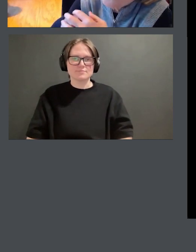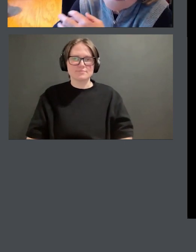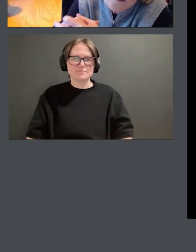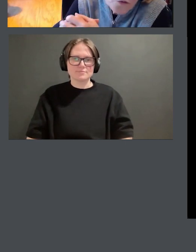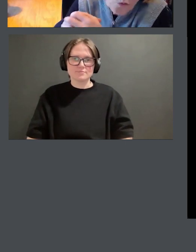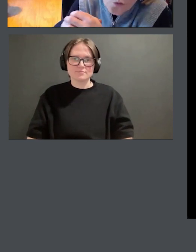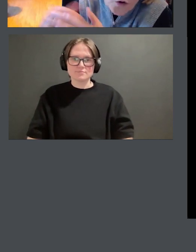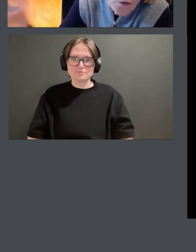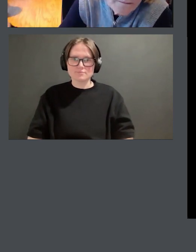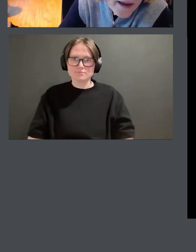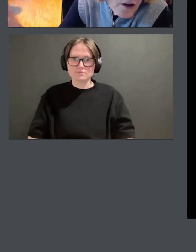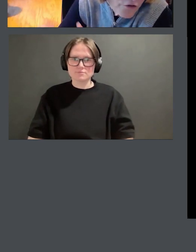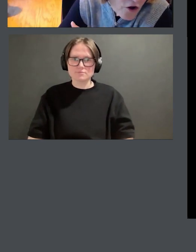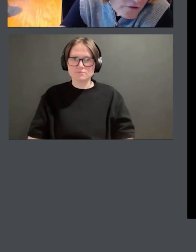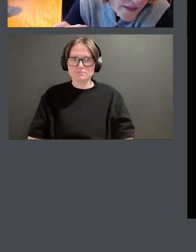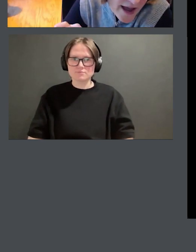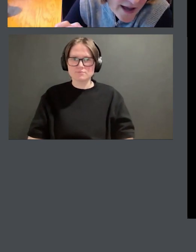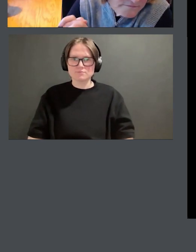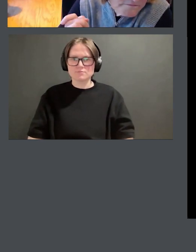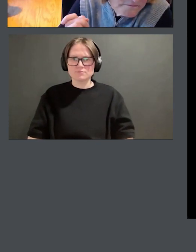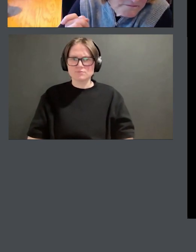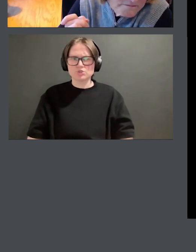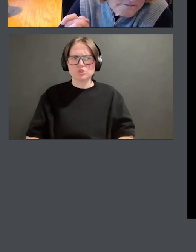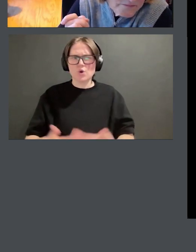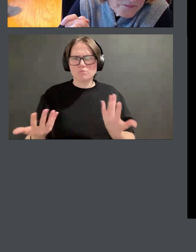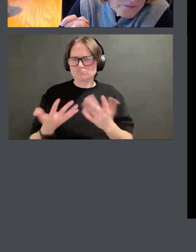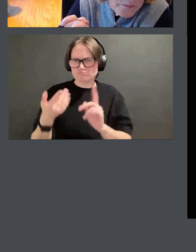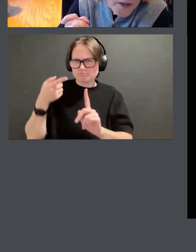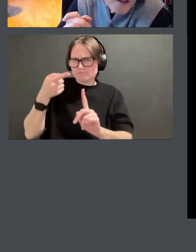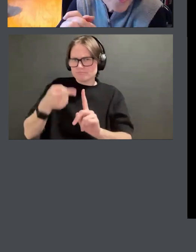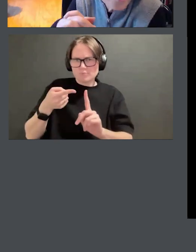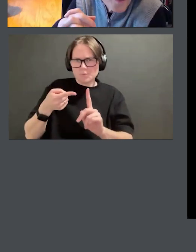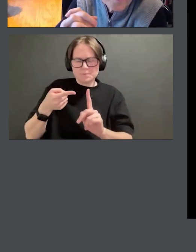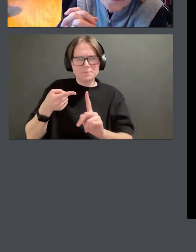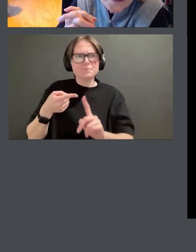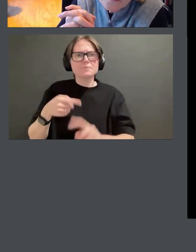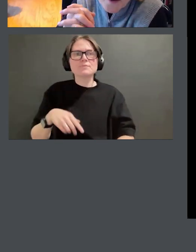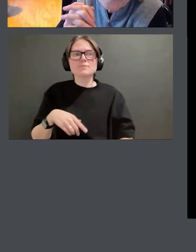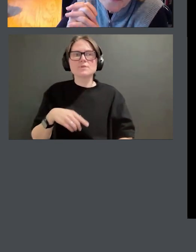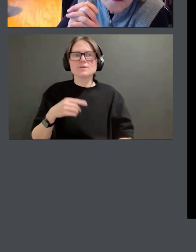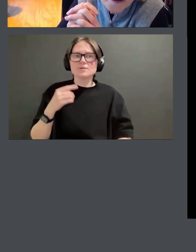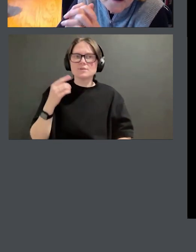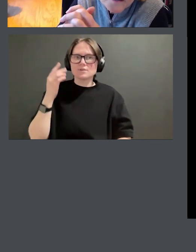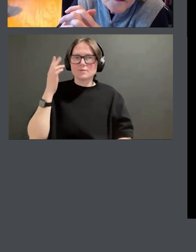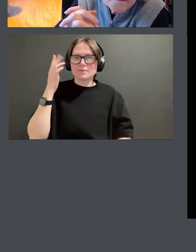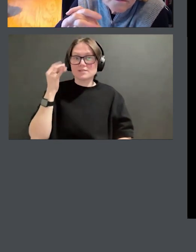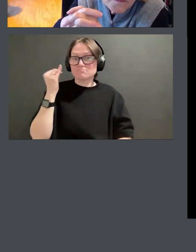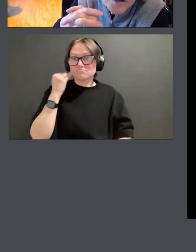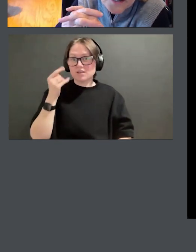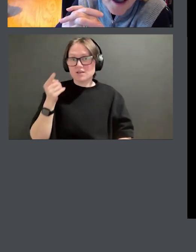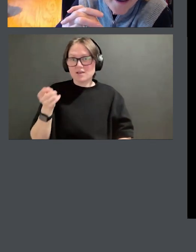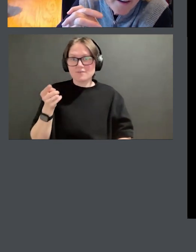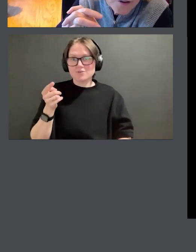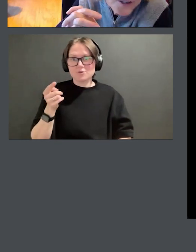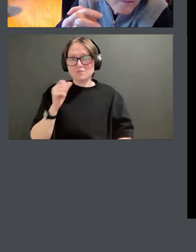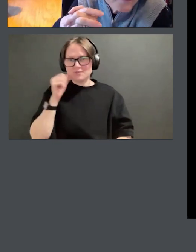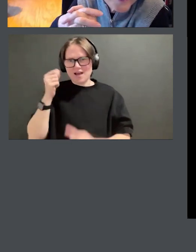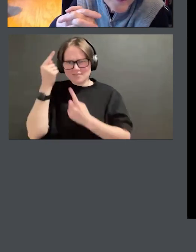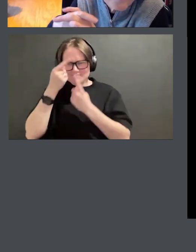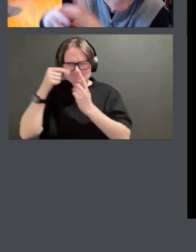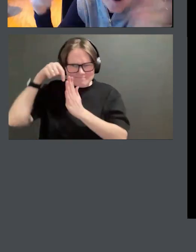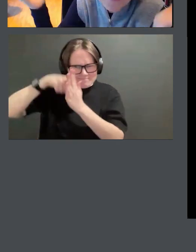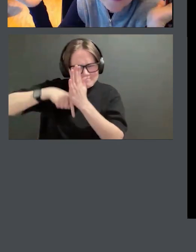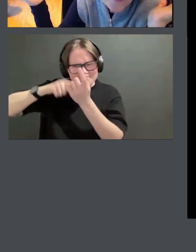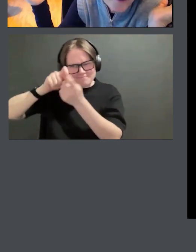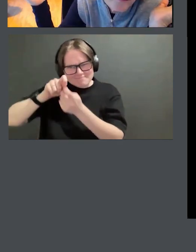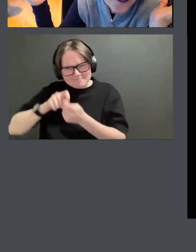So what do we make of all of that? Because you're probably, if you haven't thought about it much as I have or some of us